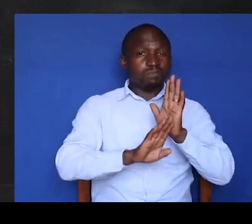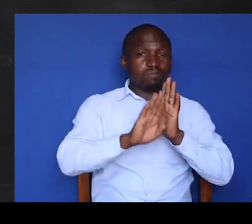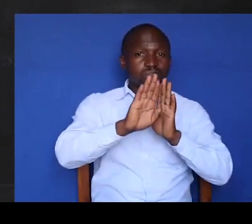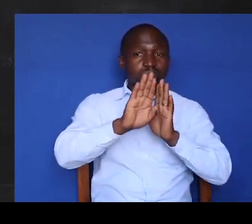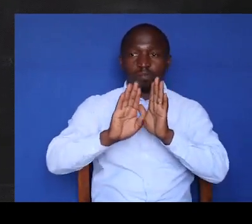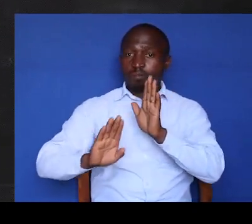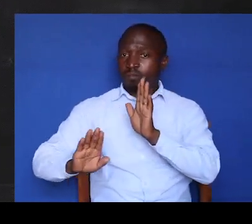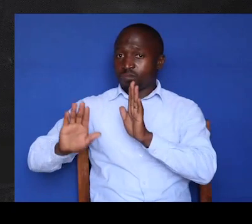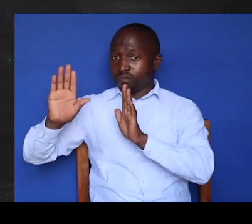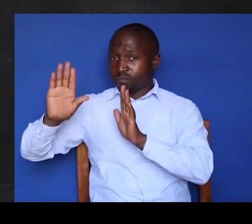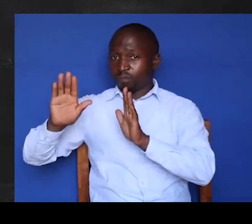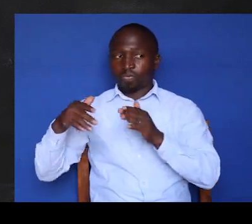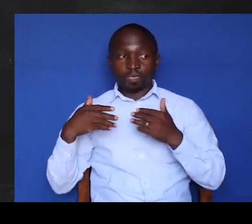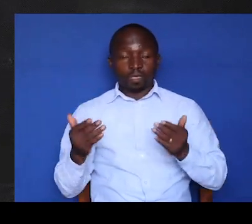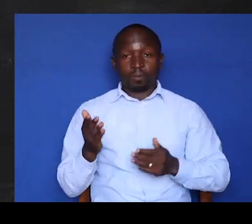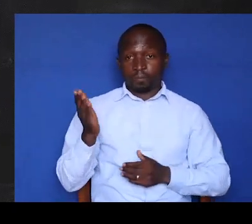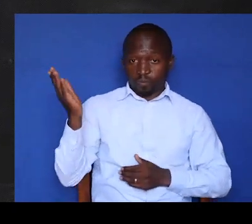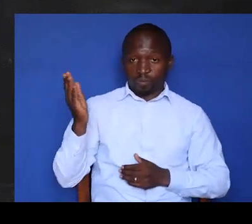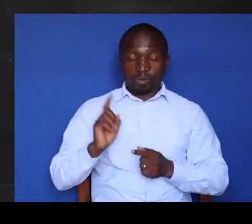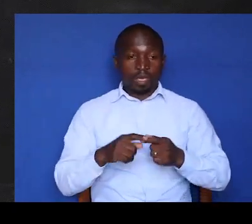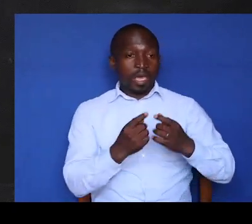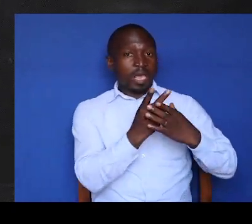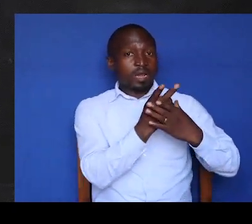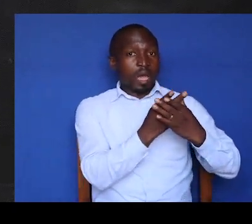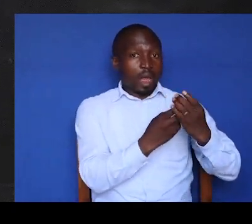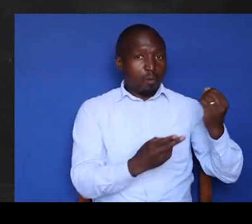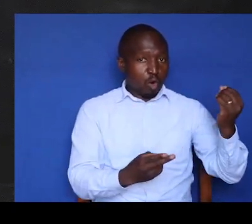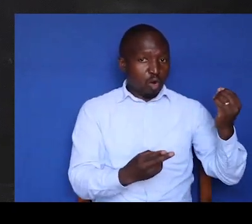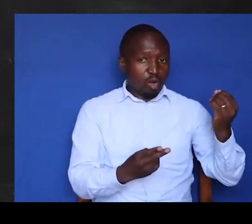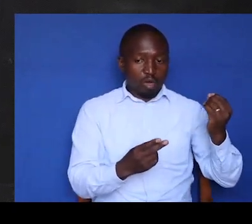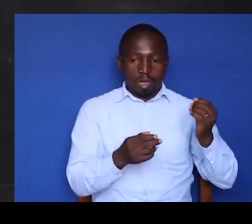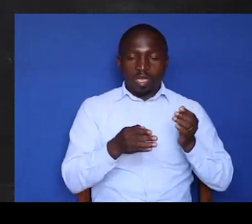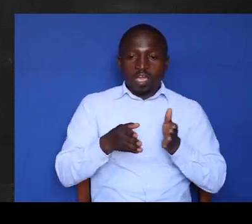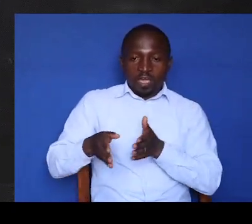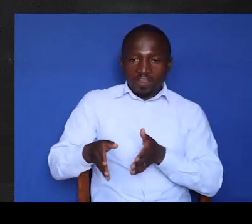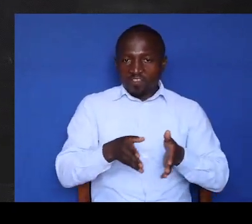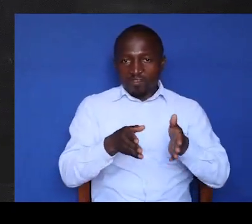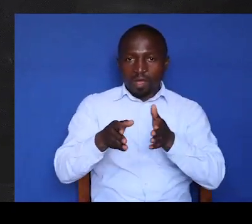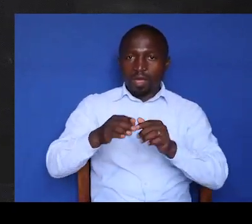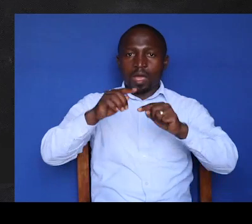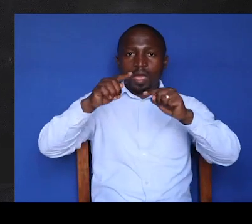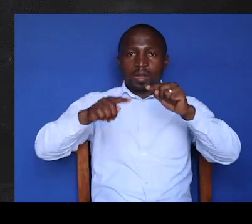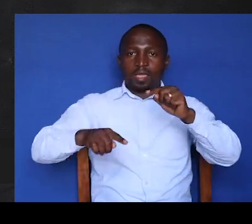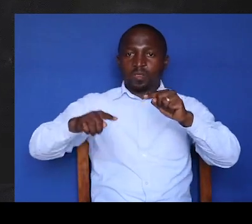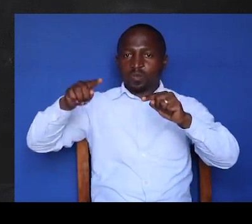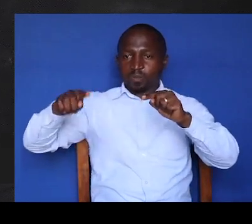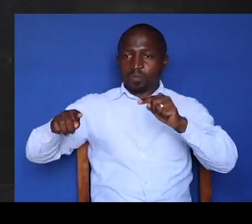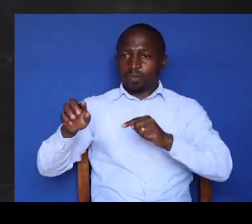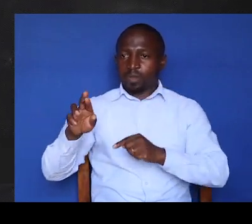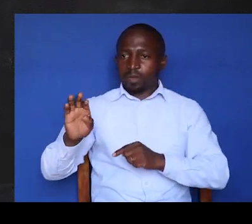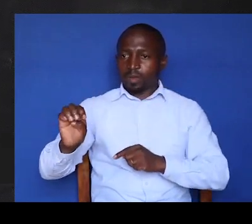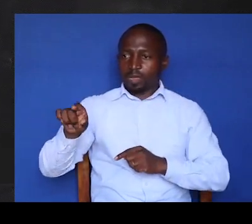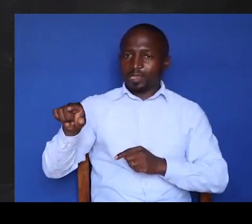there used to undergo double river regime, used to develop 2 peaks of high water in a year. So,